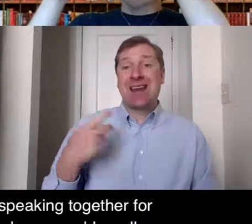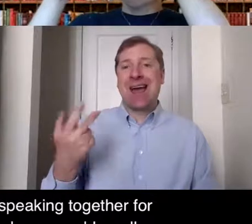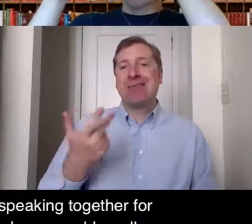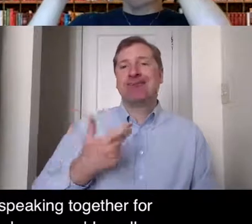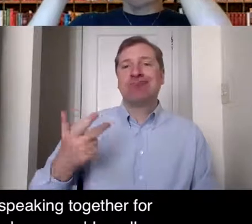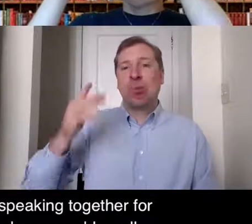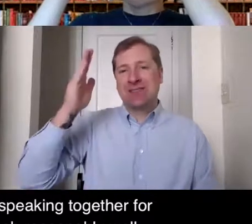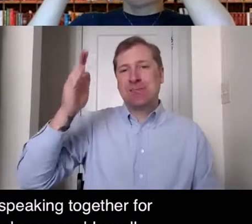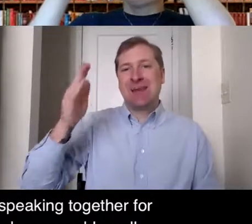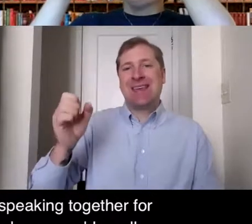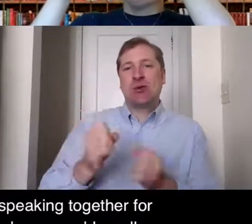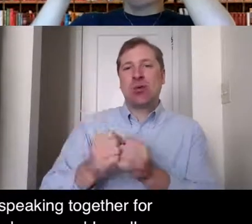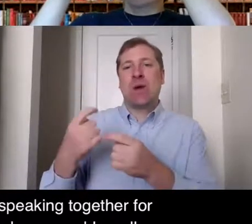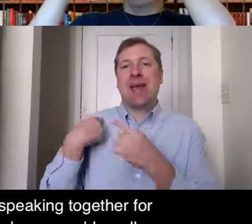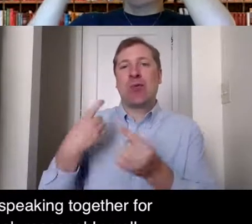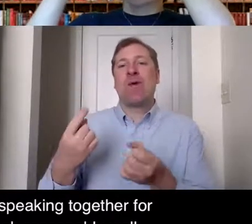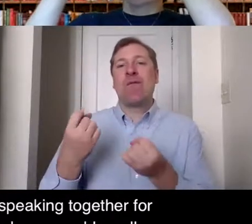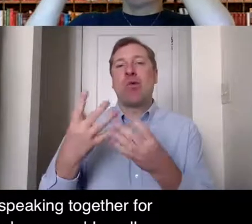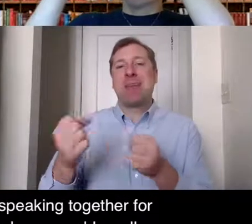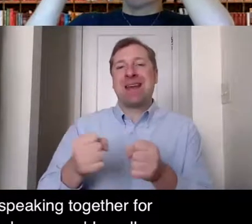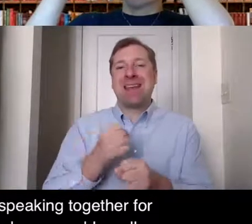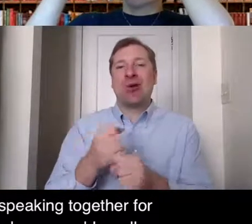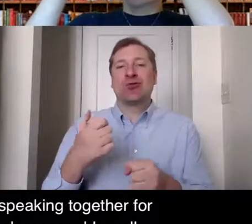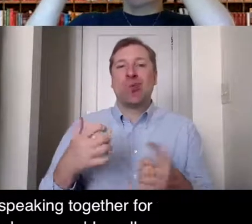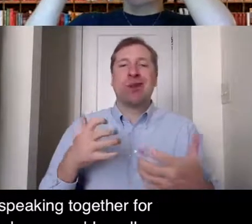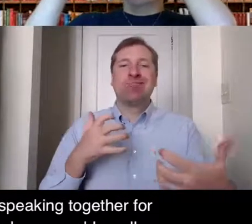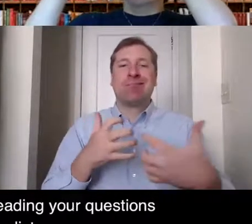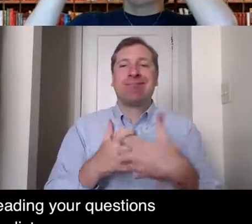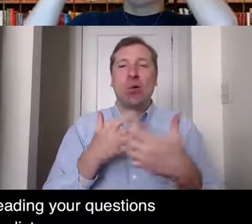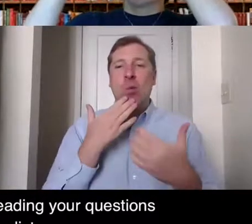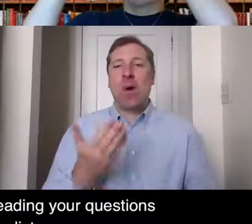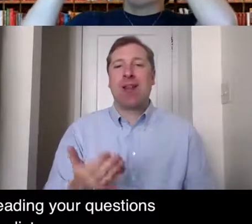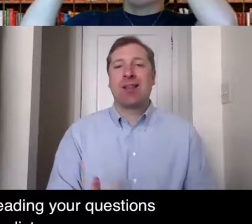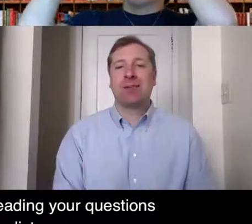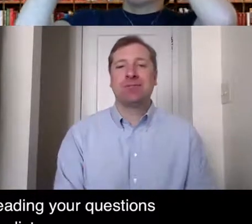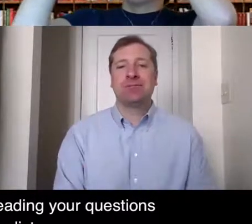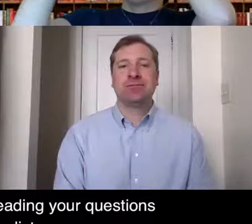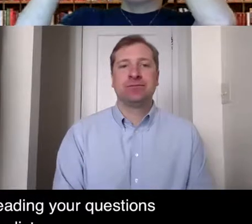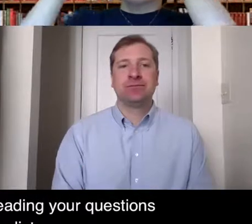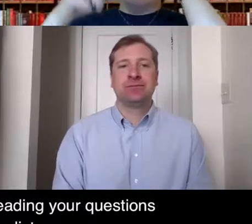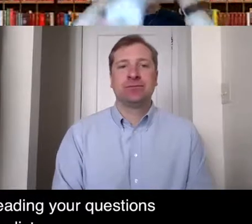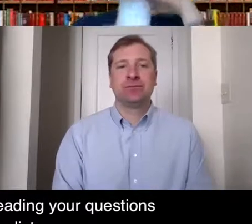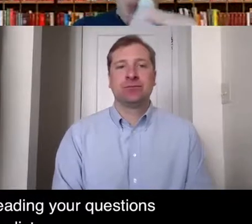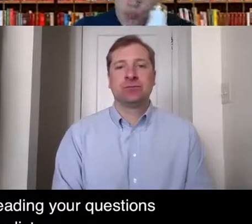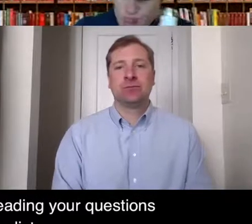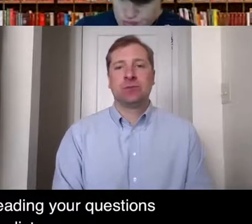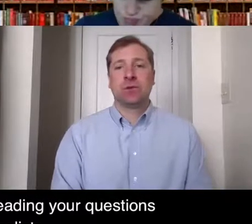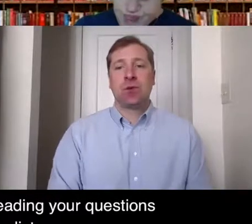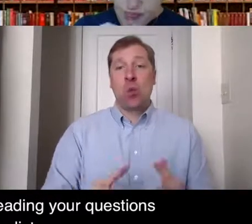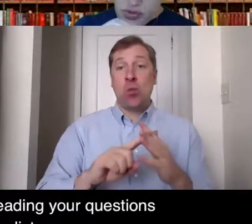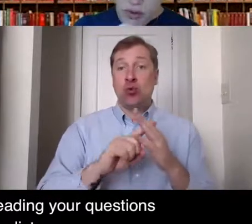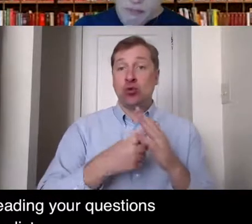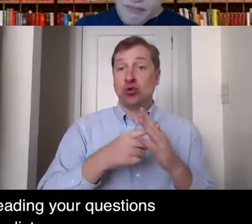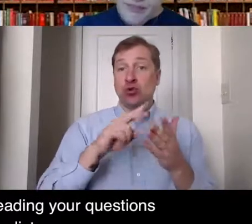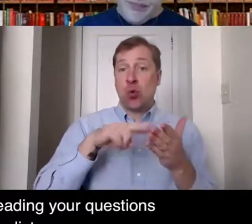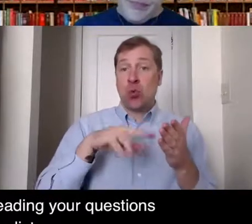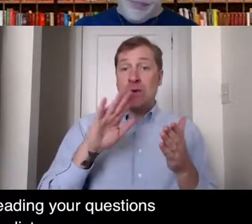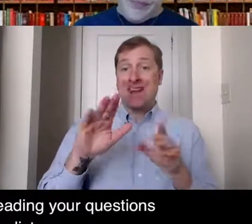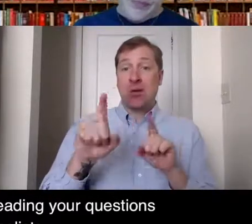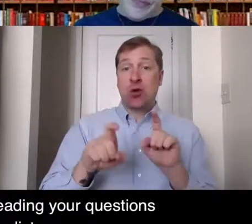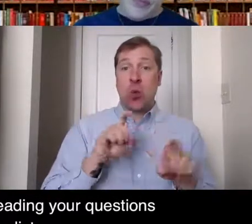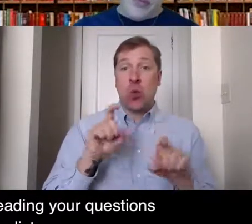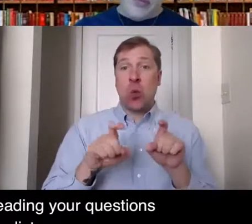so we mesh reasonably well. But I am going to start reading your questions